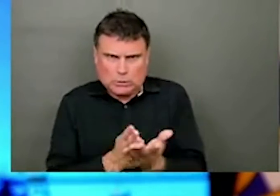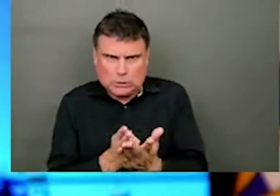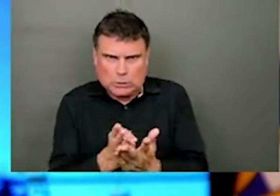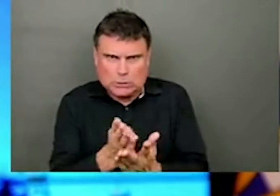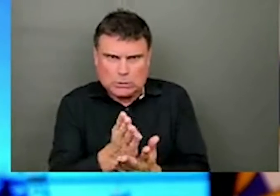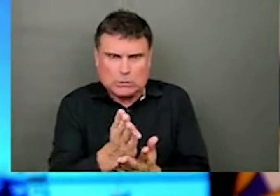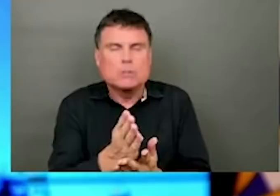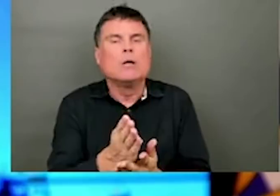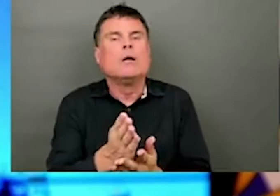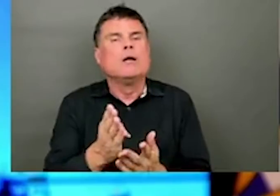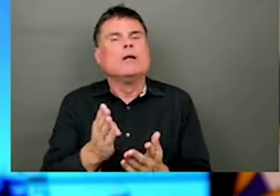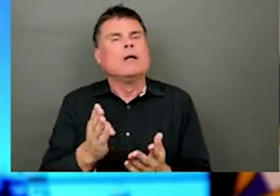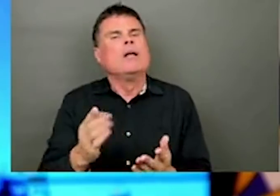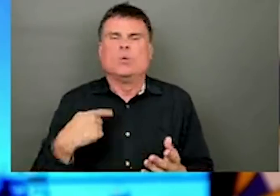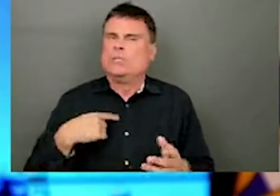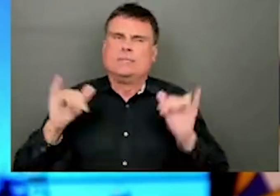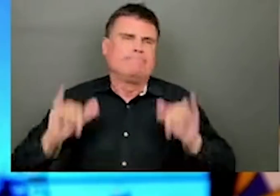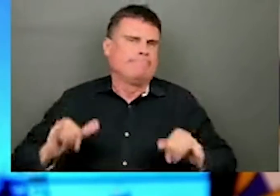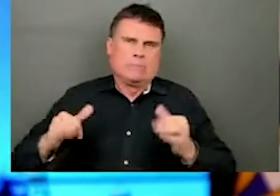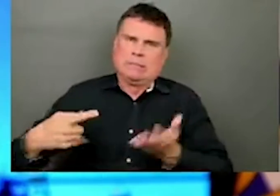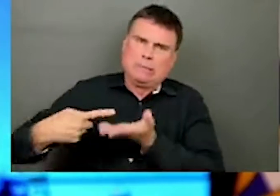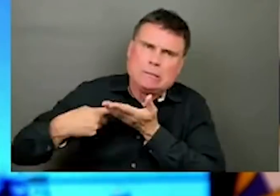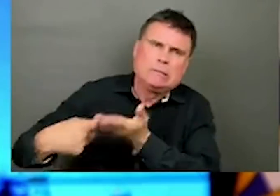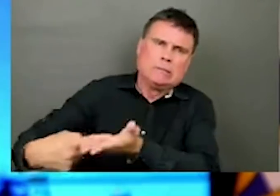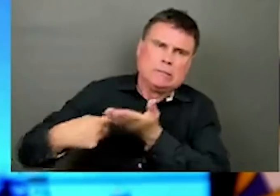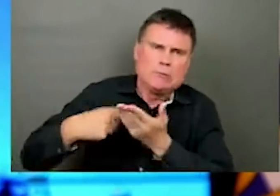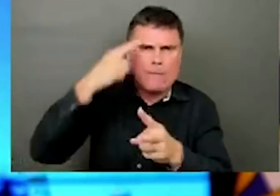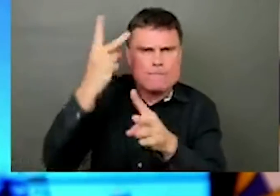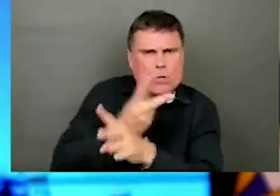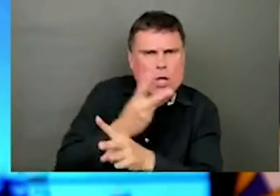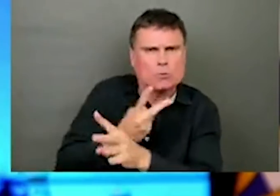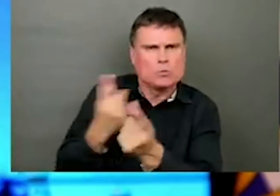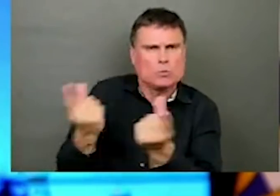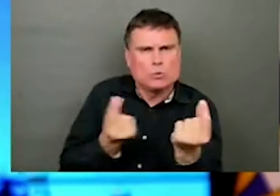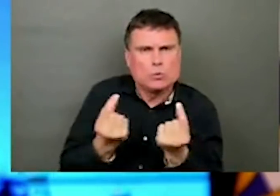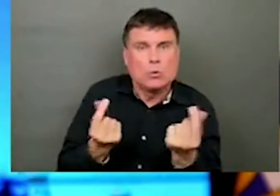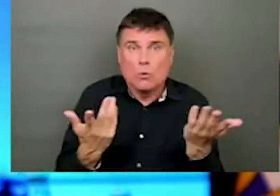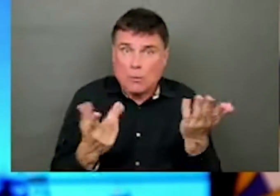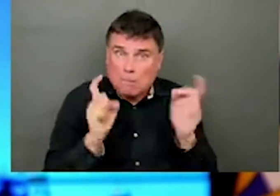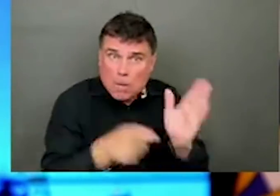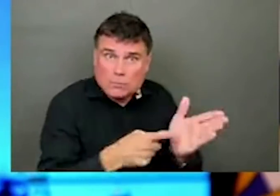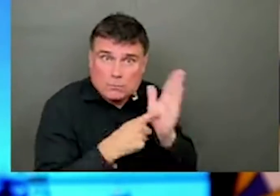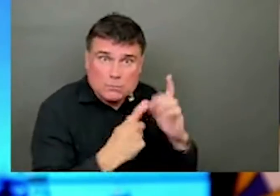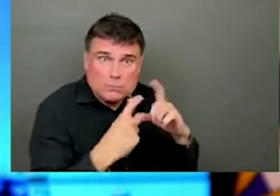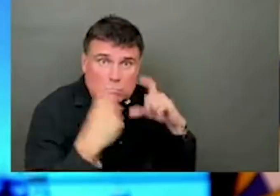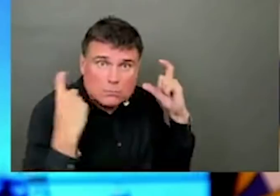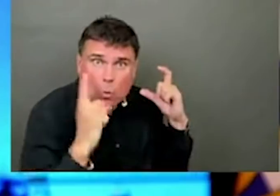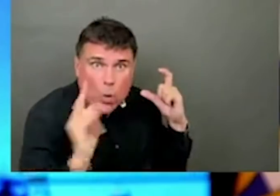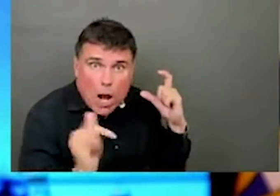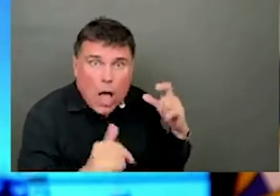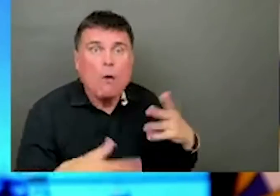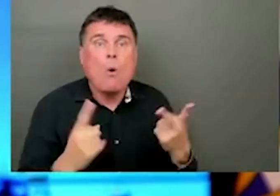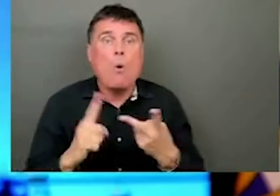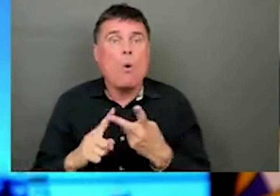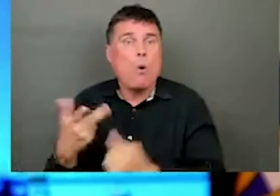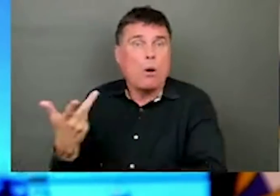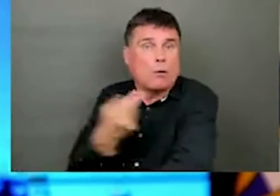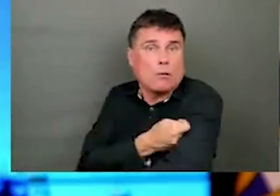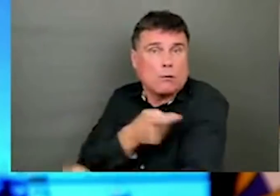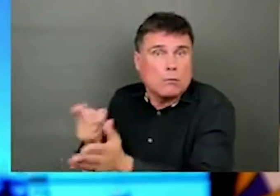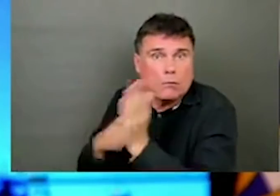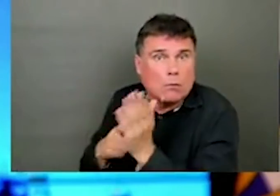discussions right now. What is the role of masking? What is the role of immunization? And we'll have more to say about that next